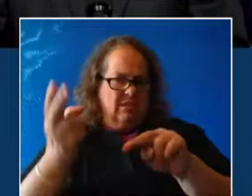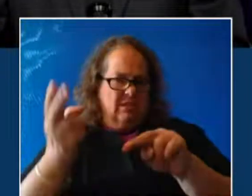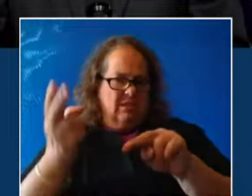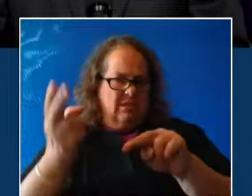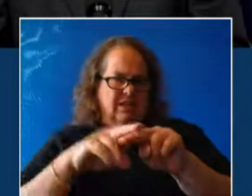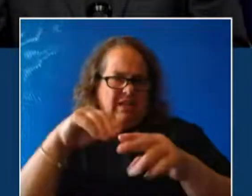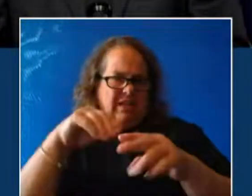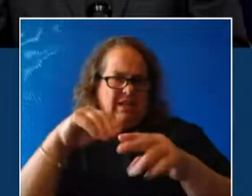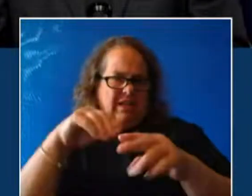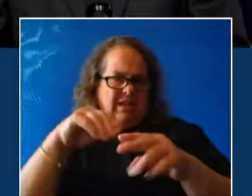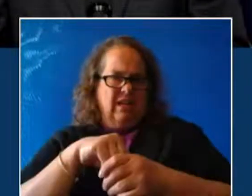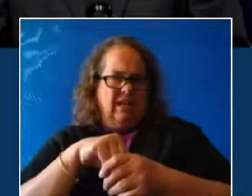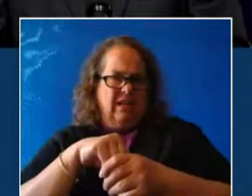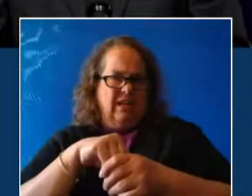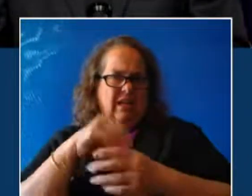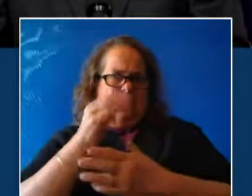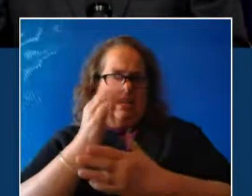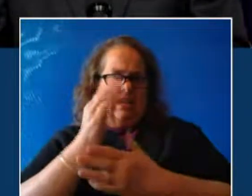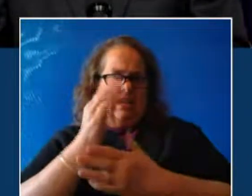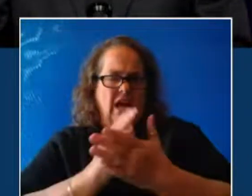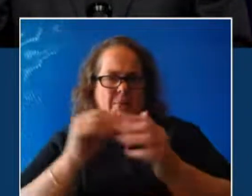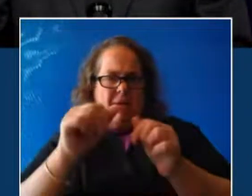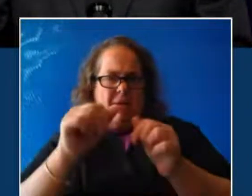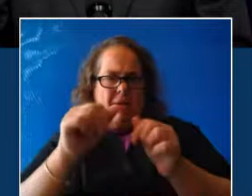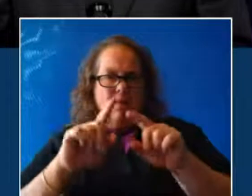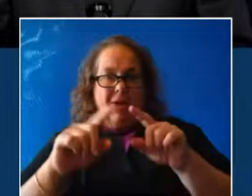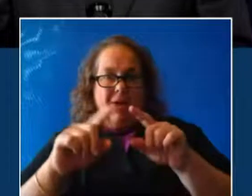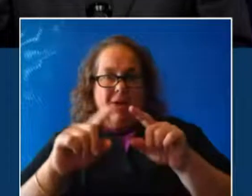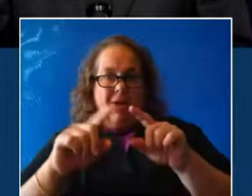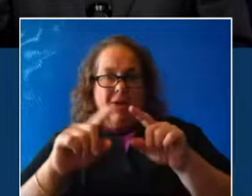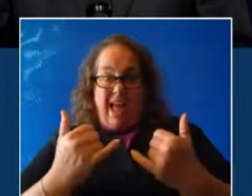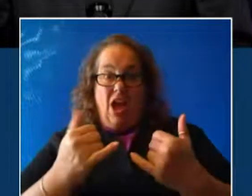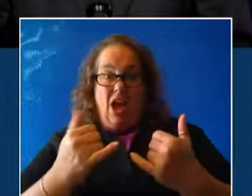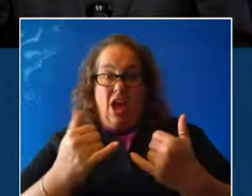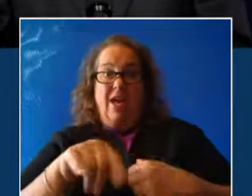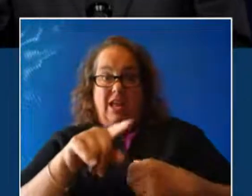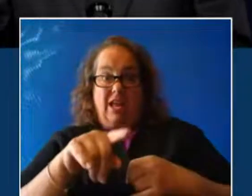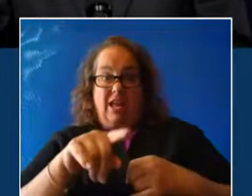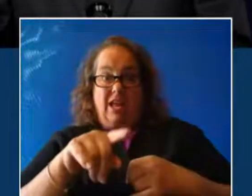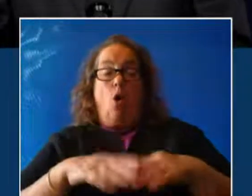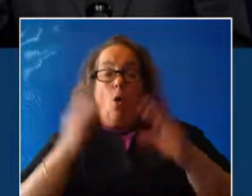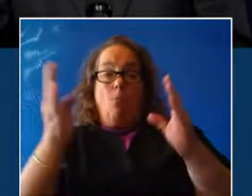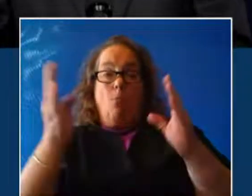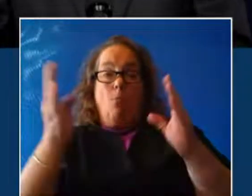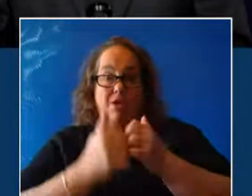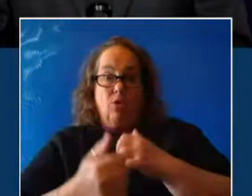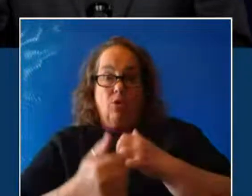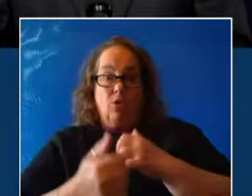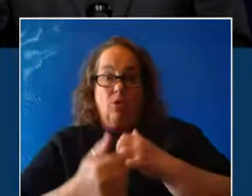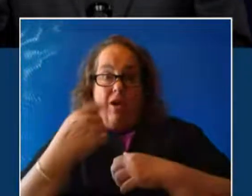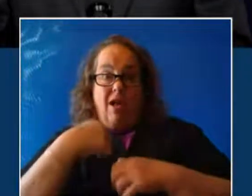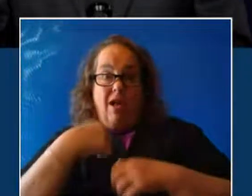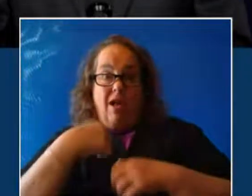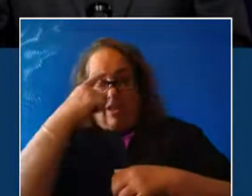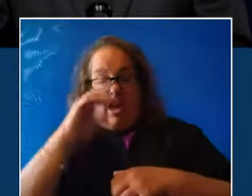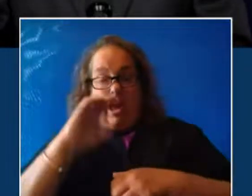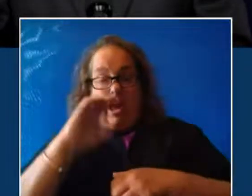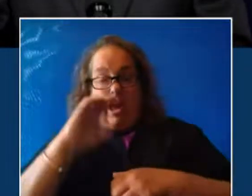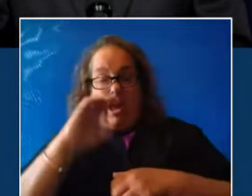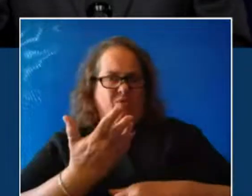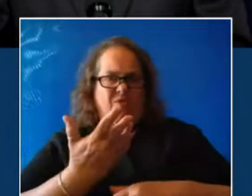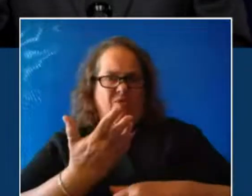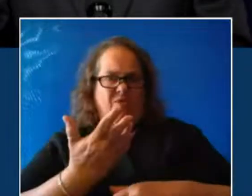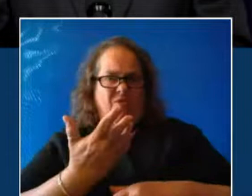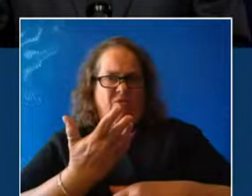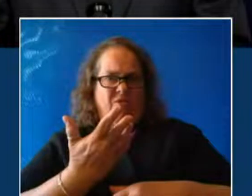some of those areas, but now that it is open to everyone, now that there, I think, are 15,000 plus